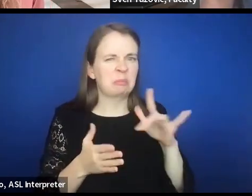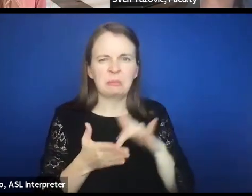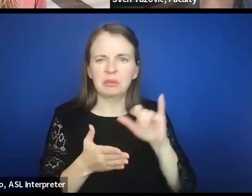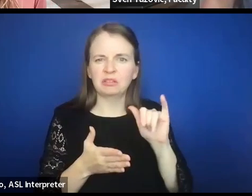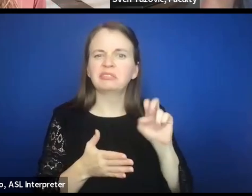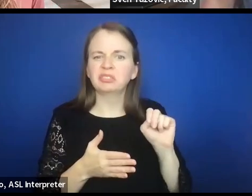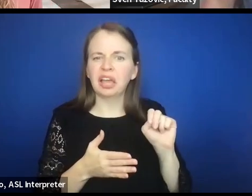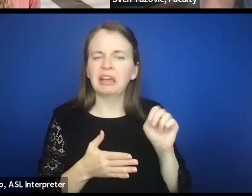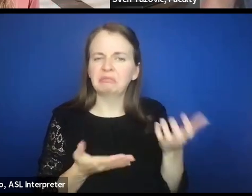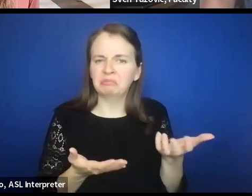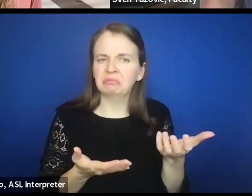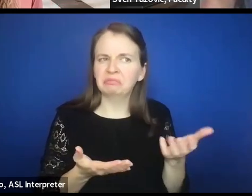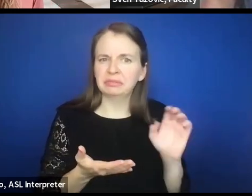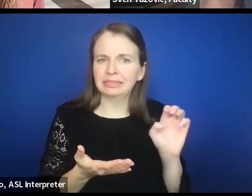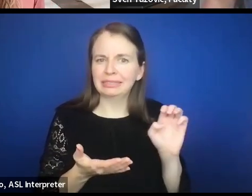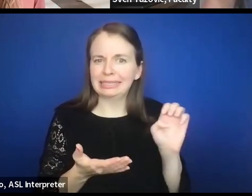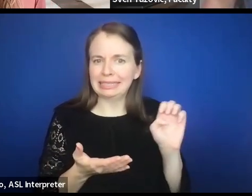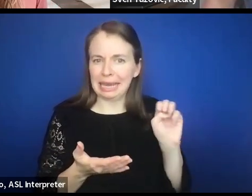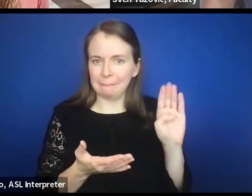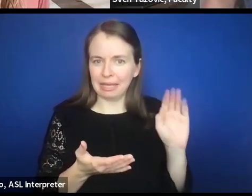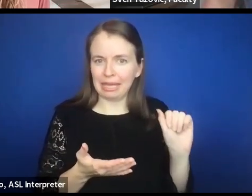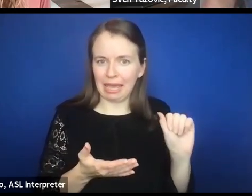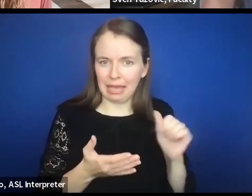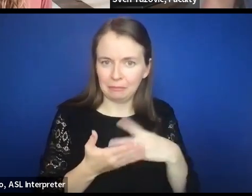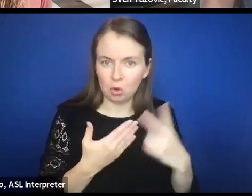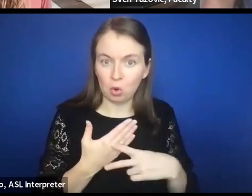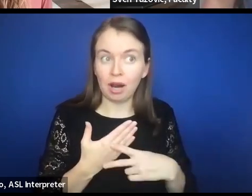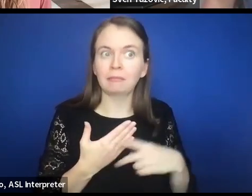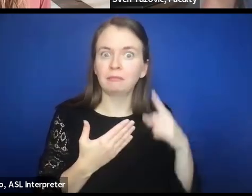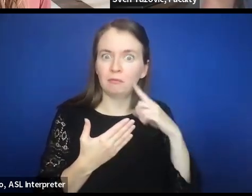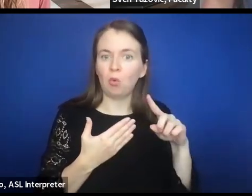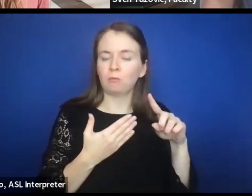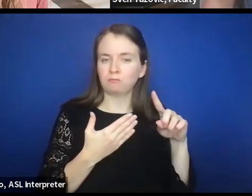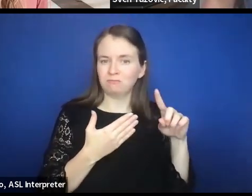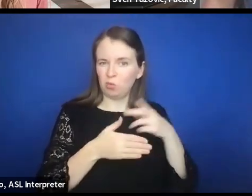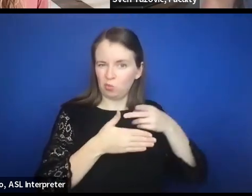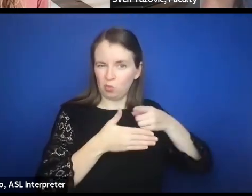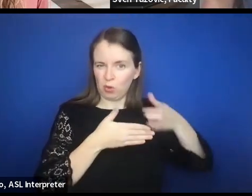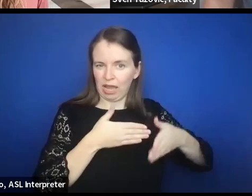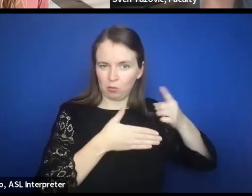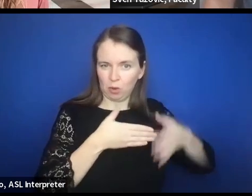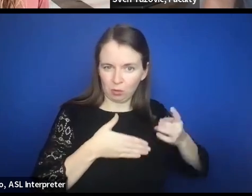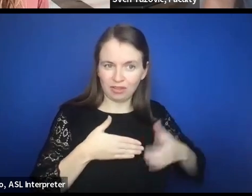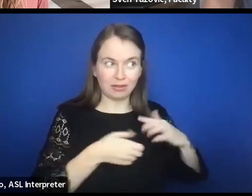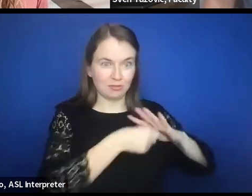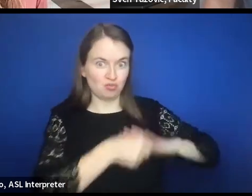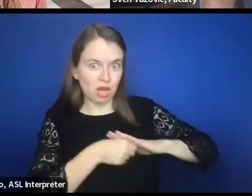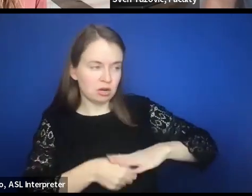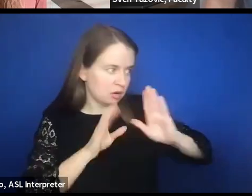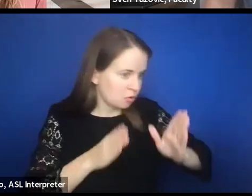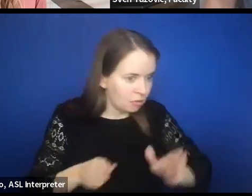mid-January. So I had like EMBA class over a weekend. So I was sort of like basically pressured back to